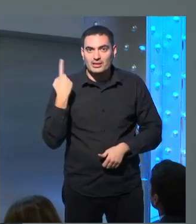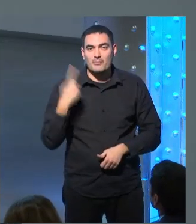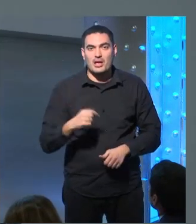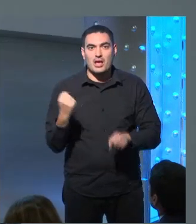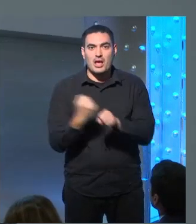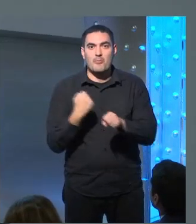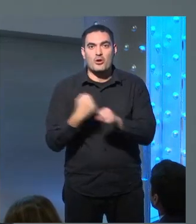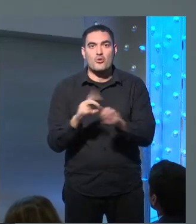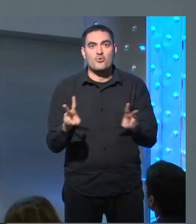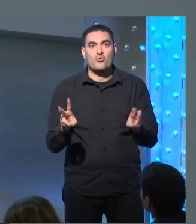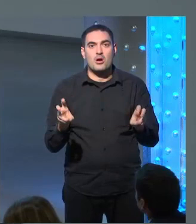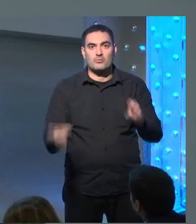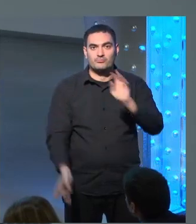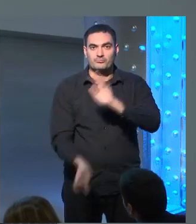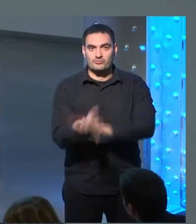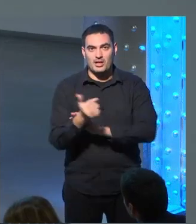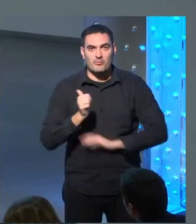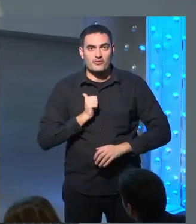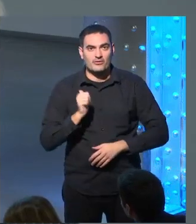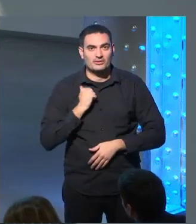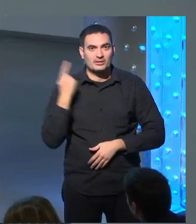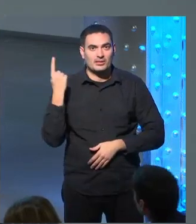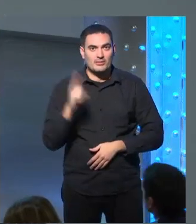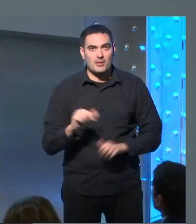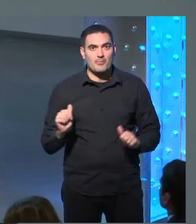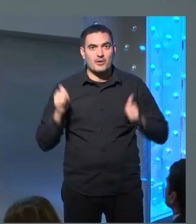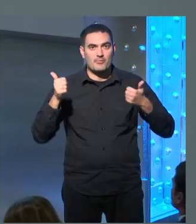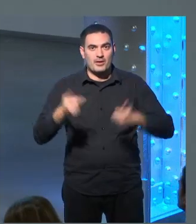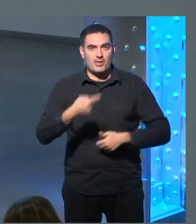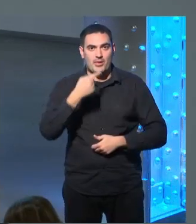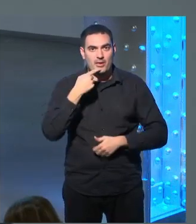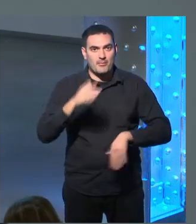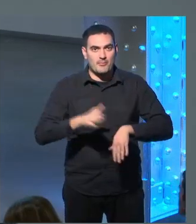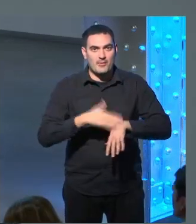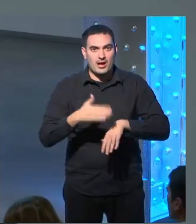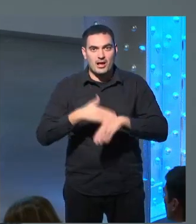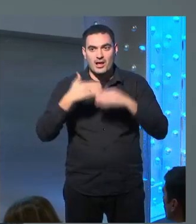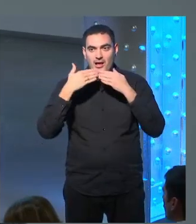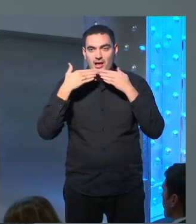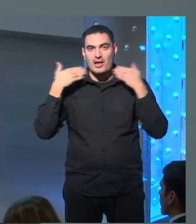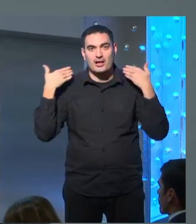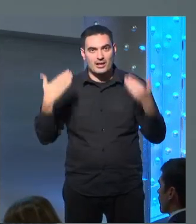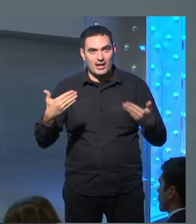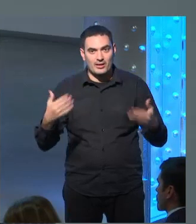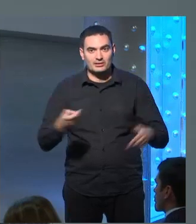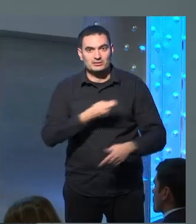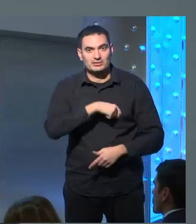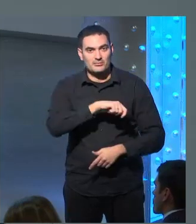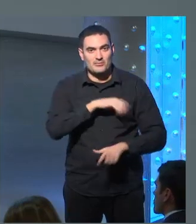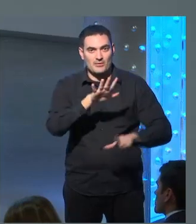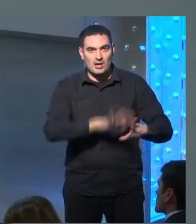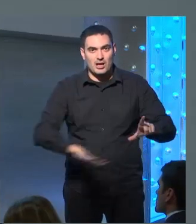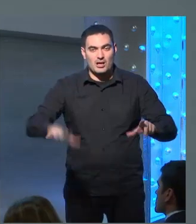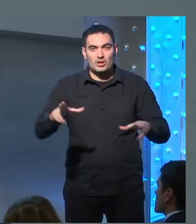form of new employment possibilities. And I take advantage of this opportunity to thank the